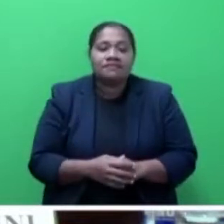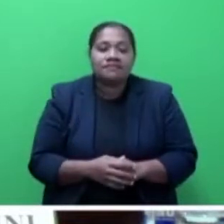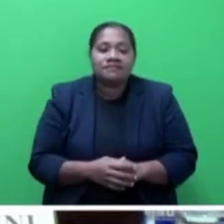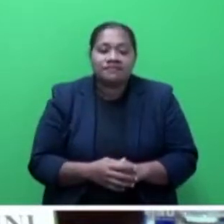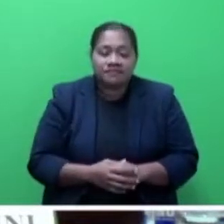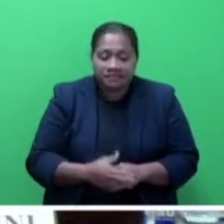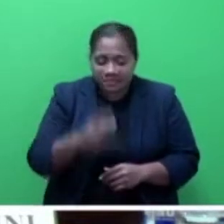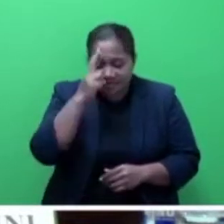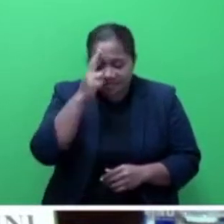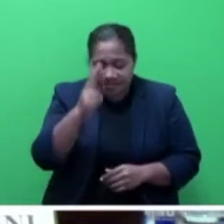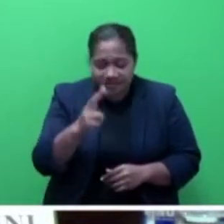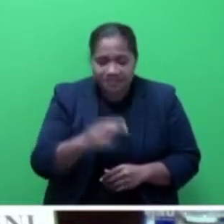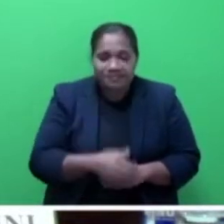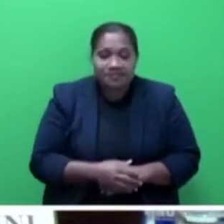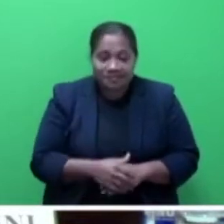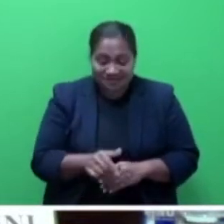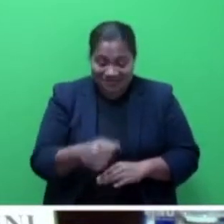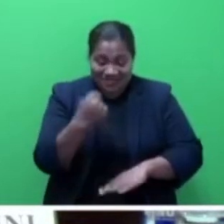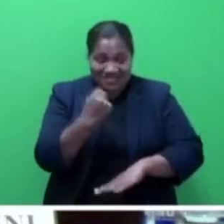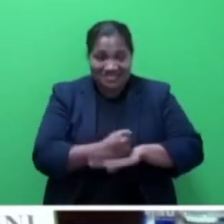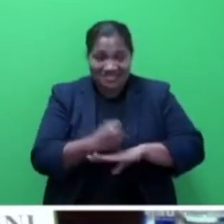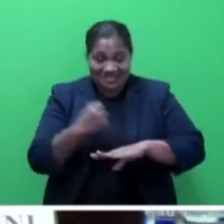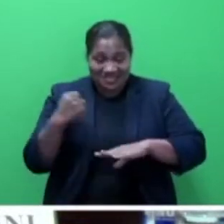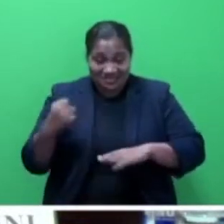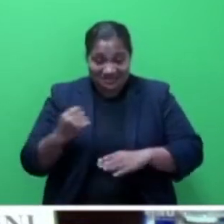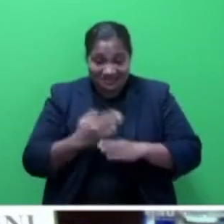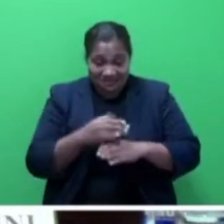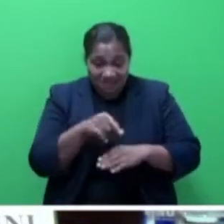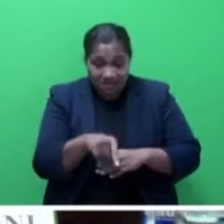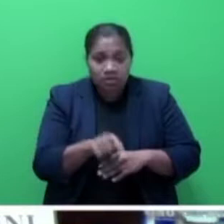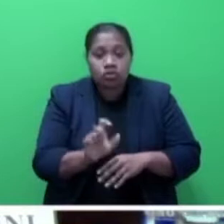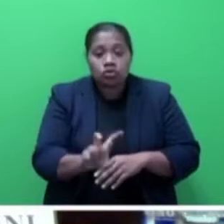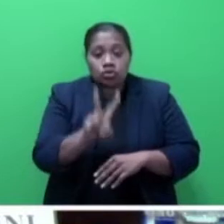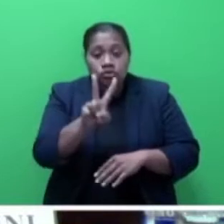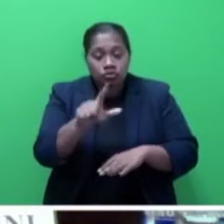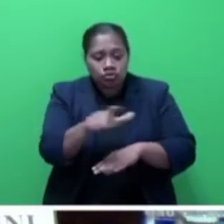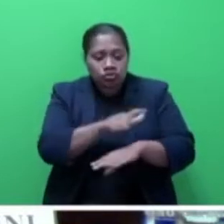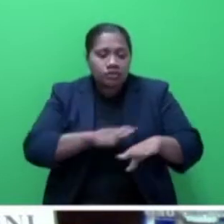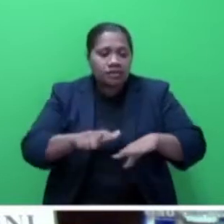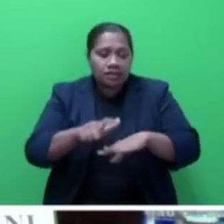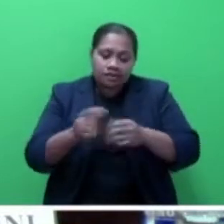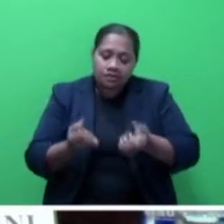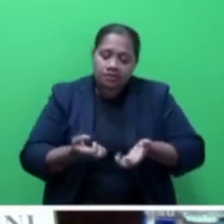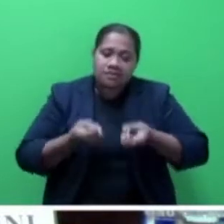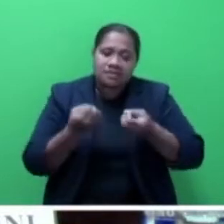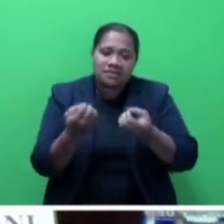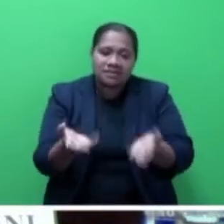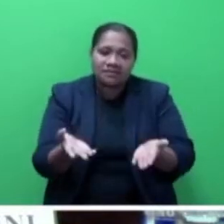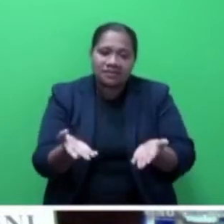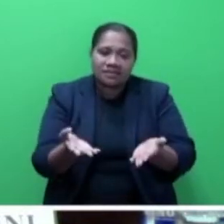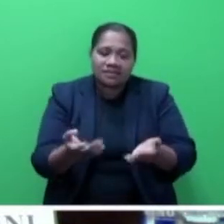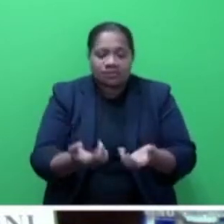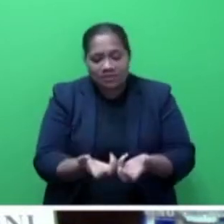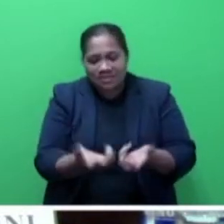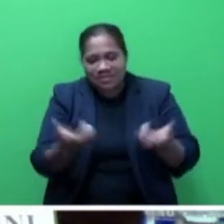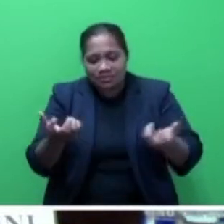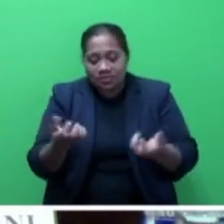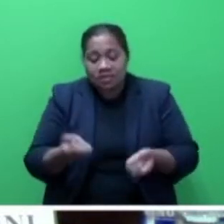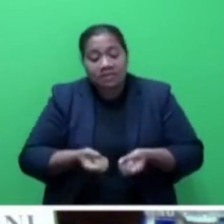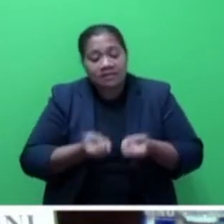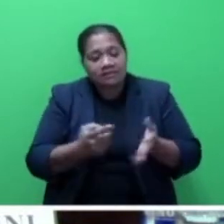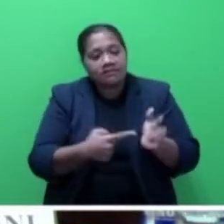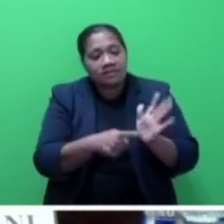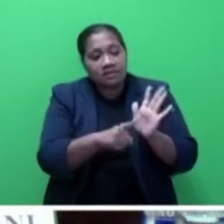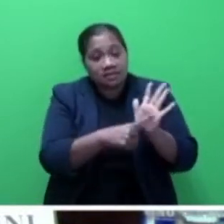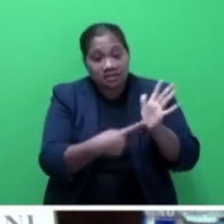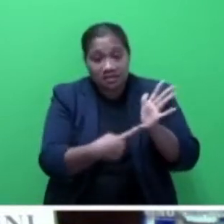government intervention, 2 land developers were given development lease separately by TLTB to develop the